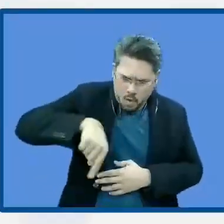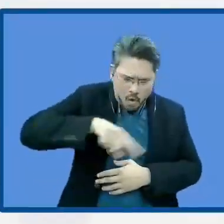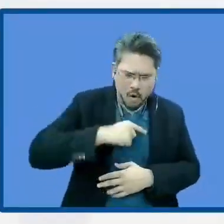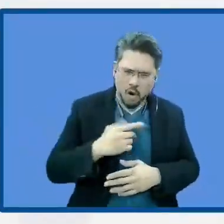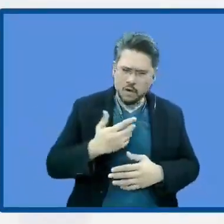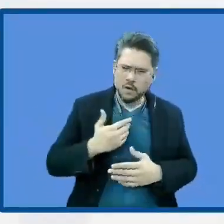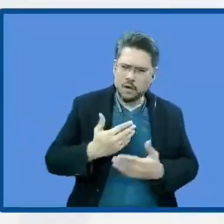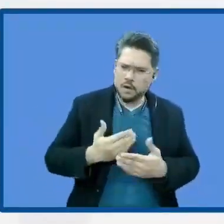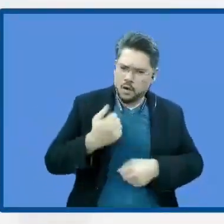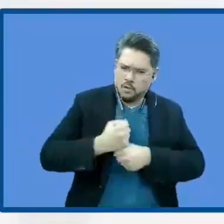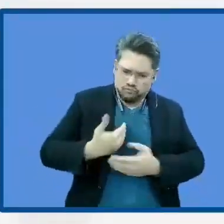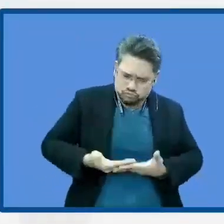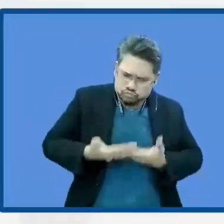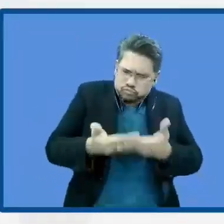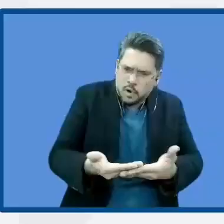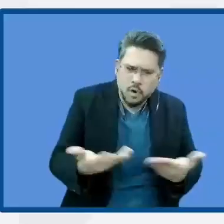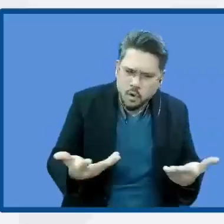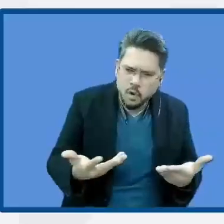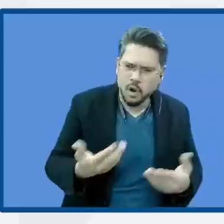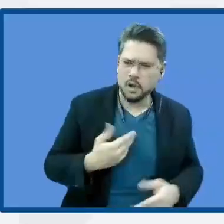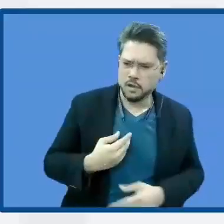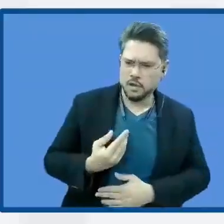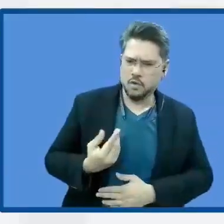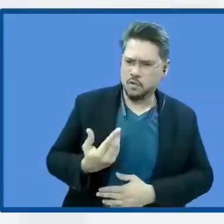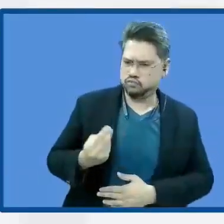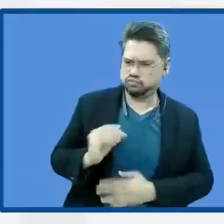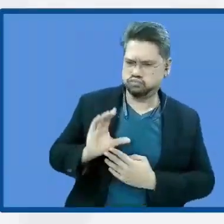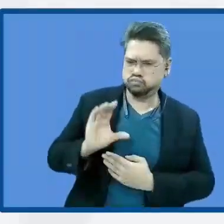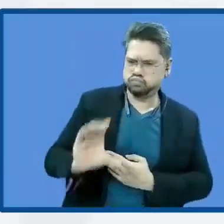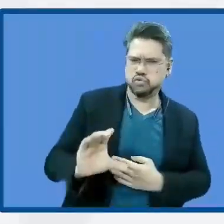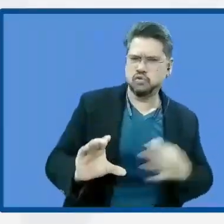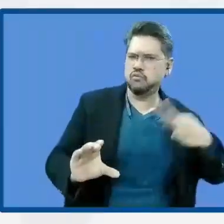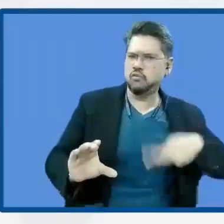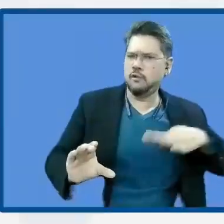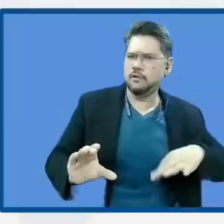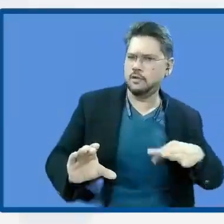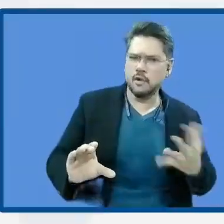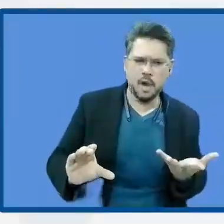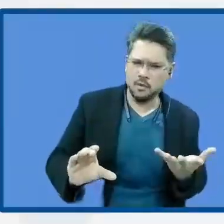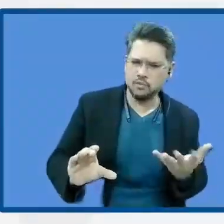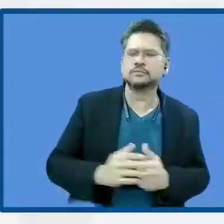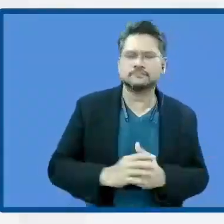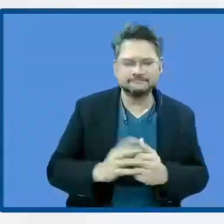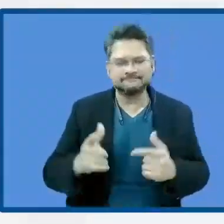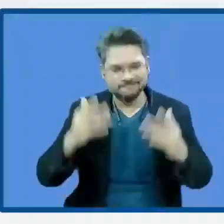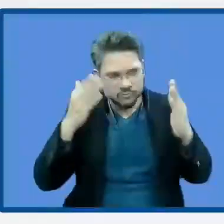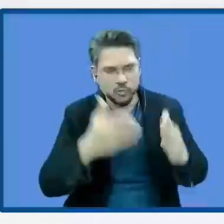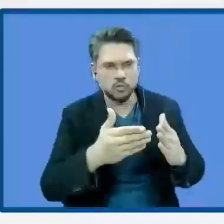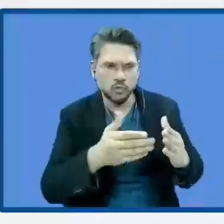investment? Well, it is to orient development in terms of first action, in terms